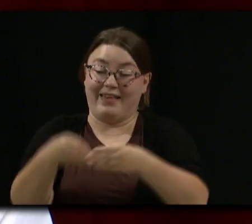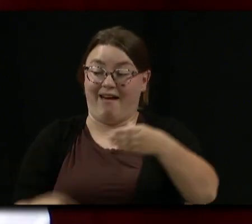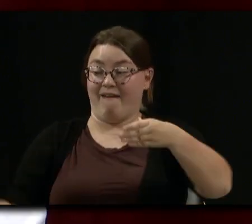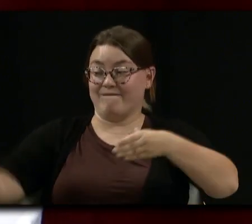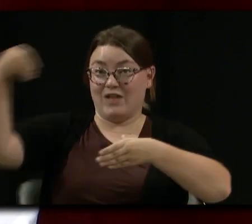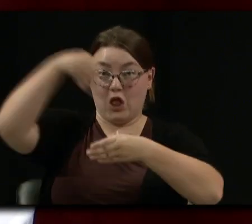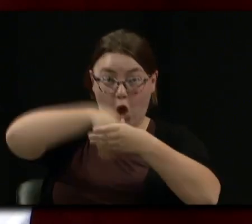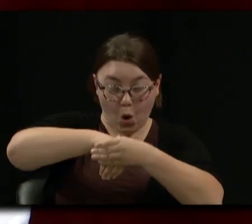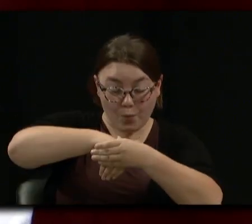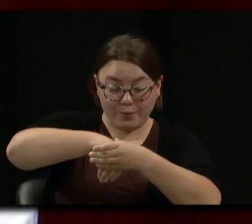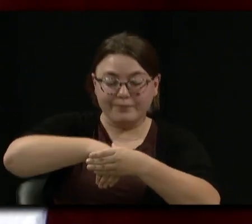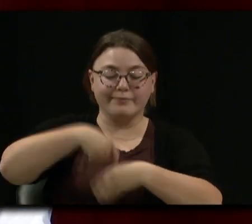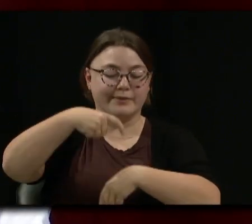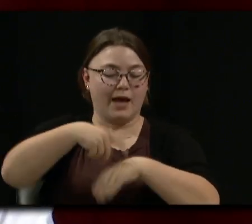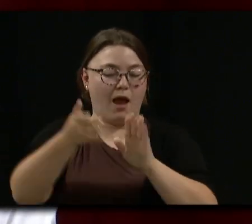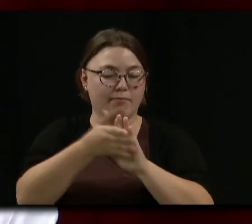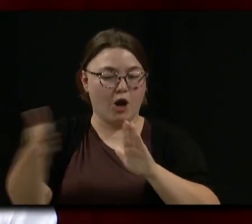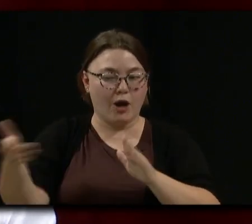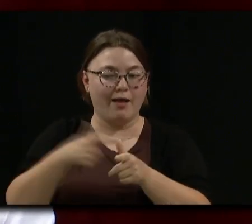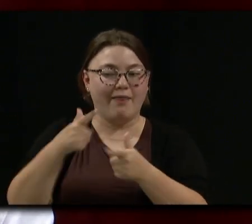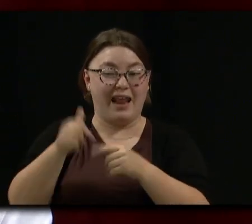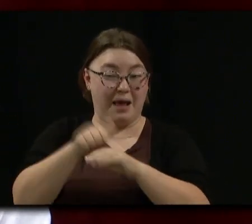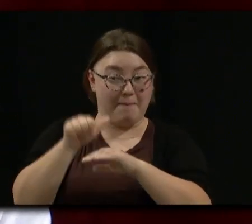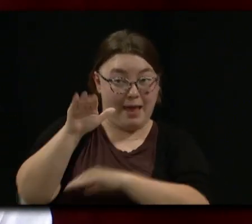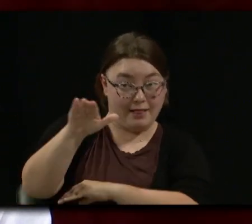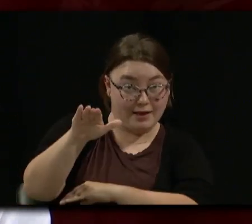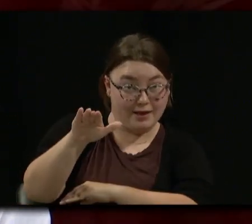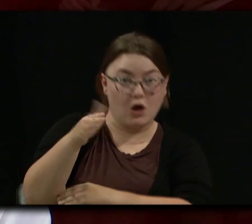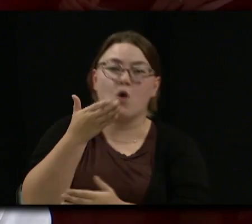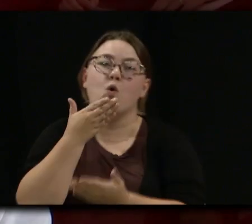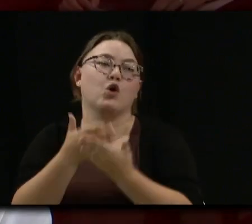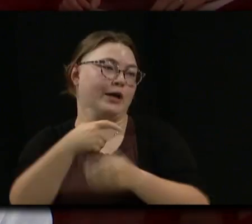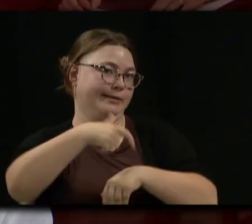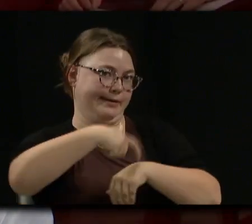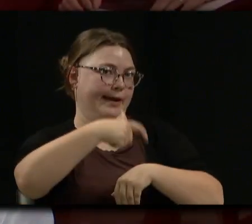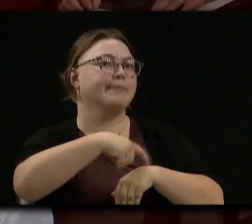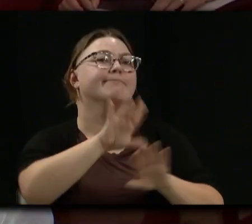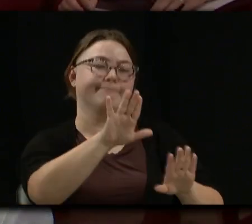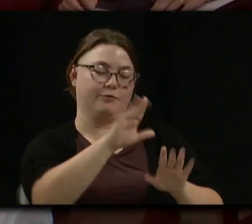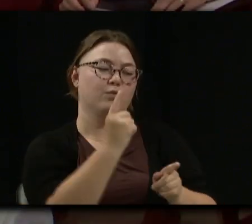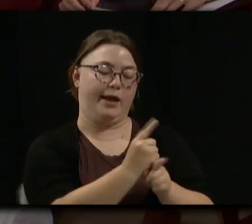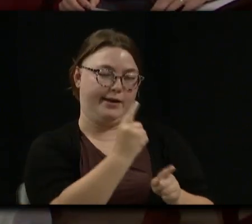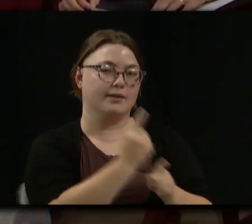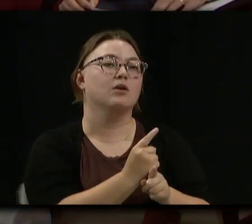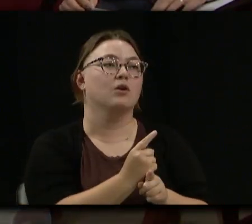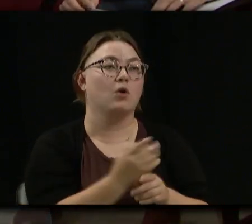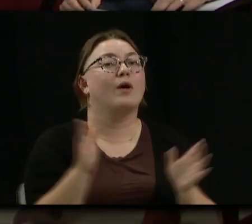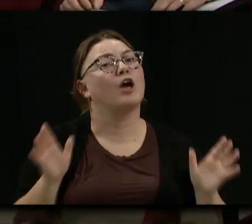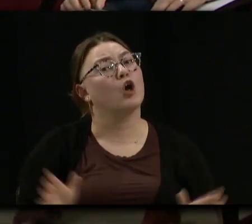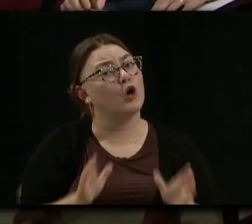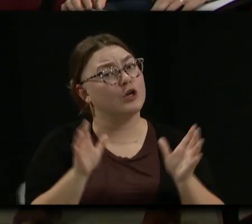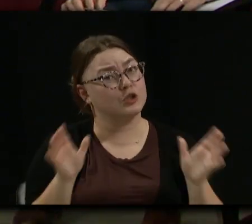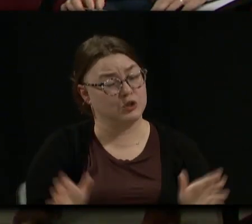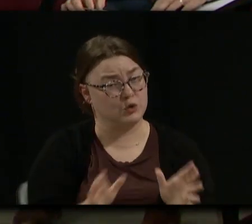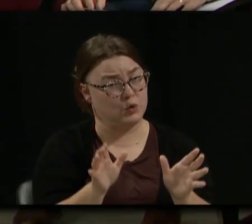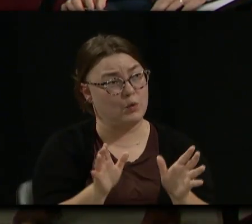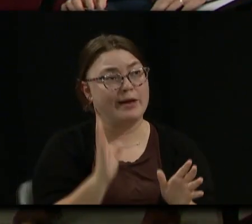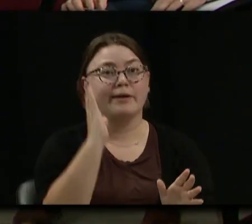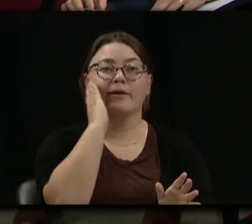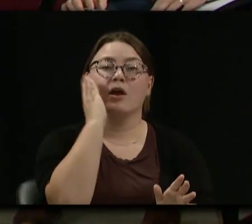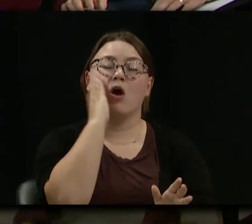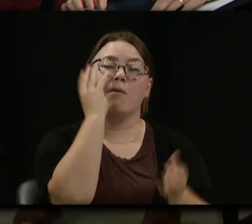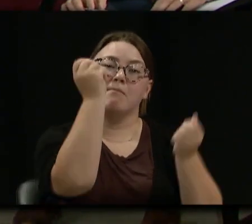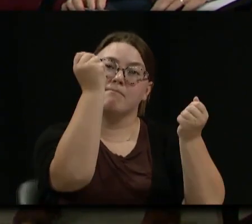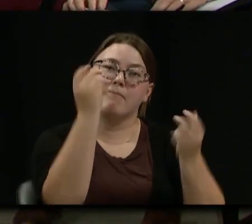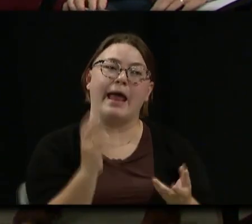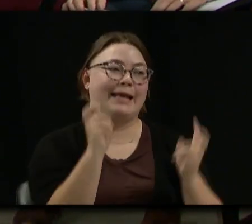the appropriate amount of time, get that mailed back. Yes, and I'm glad you said about the appropriate amount of time. We do encourage you, we know there's a lot of issues